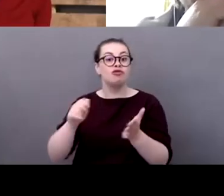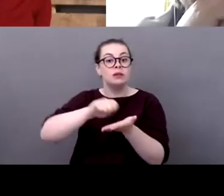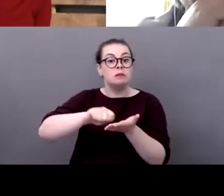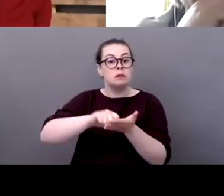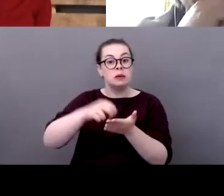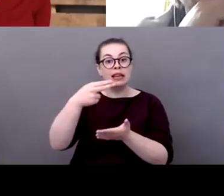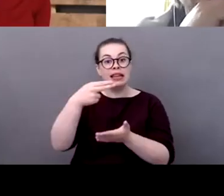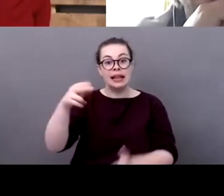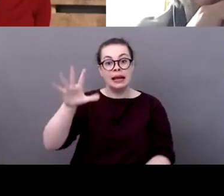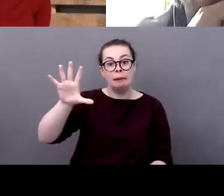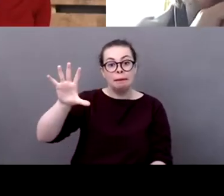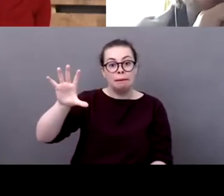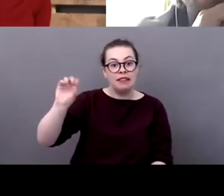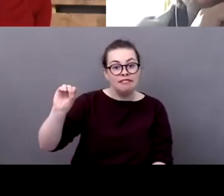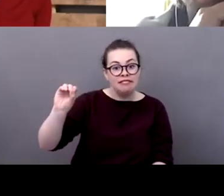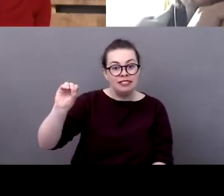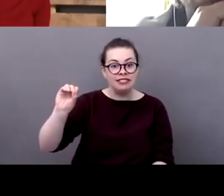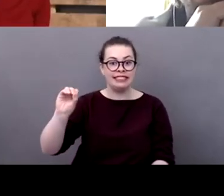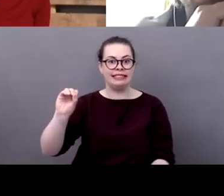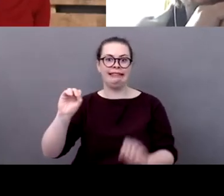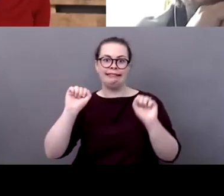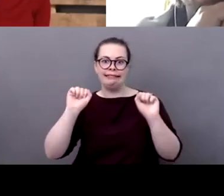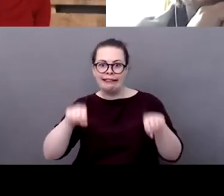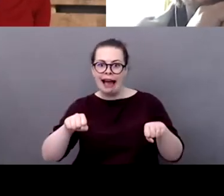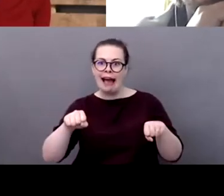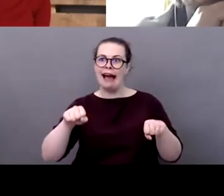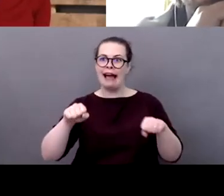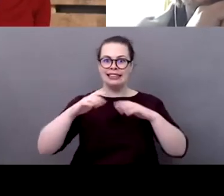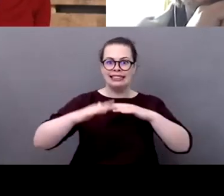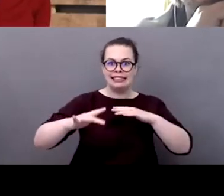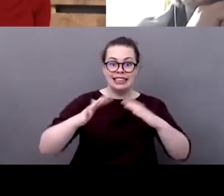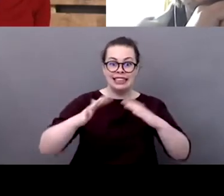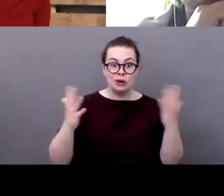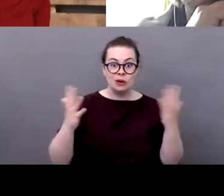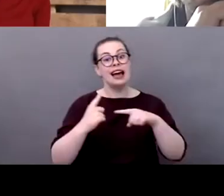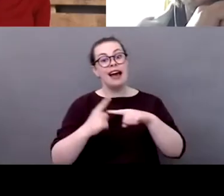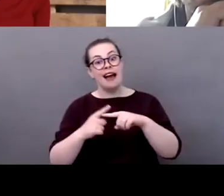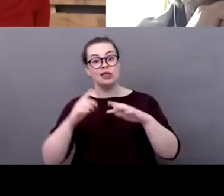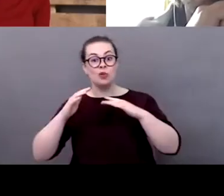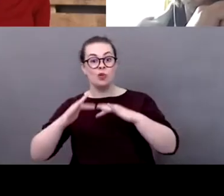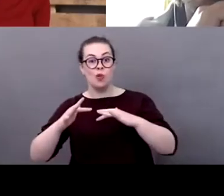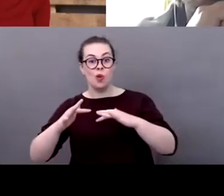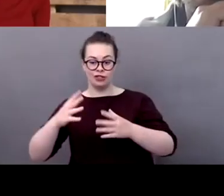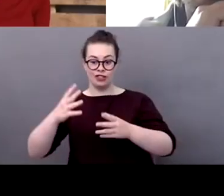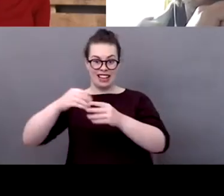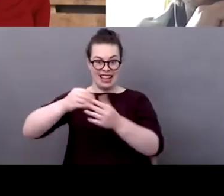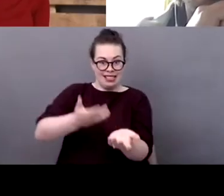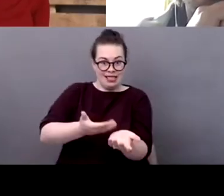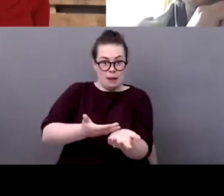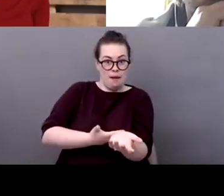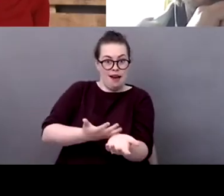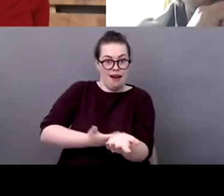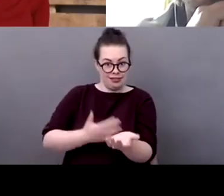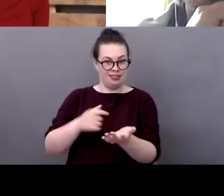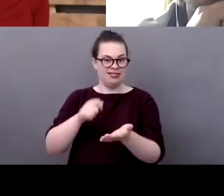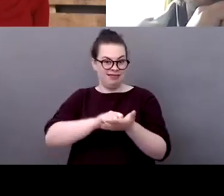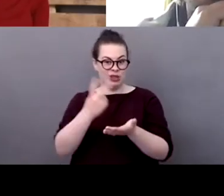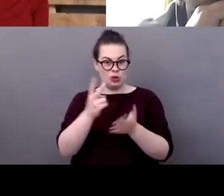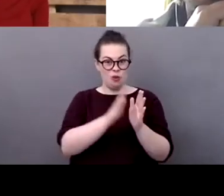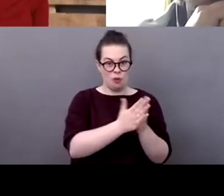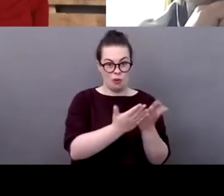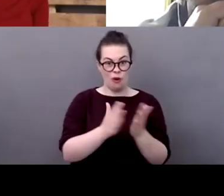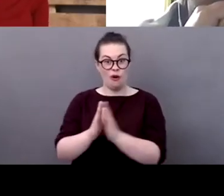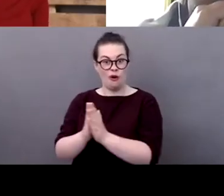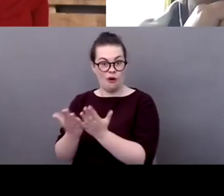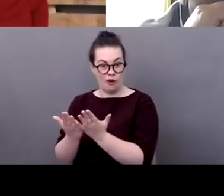Blood. And yeah, as a marine social scientist, I explore the link between ocean health and human health,